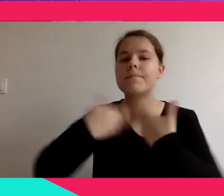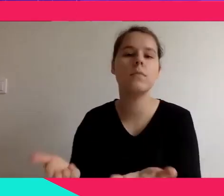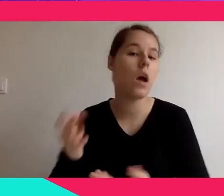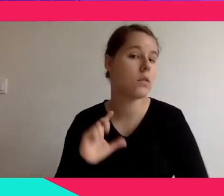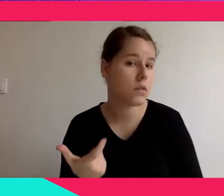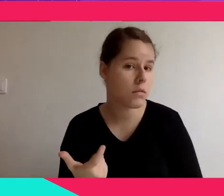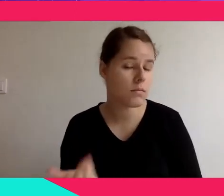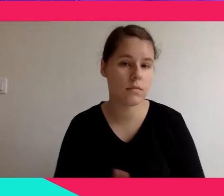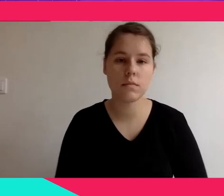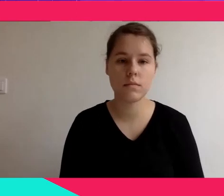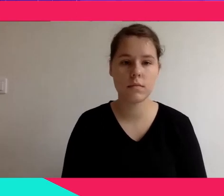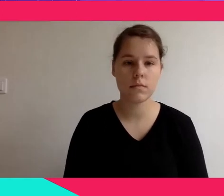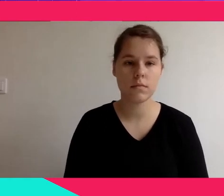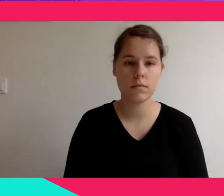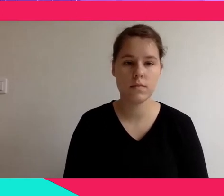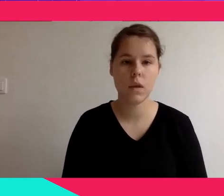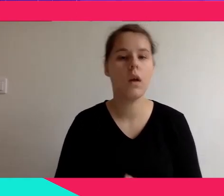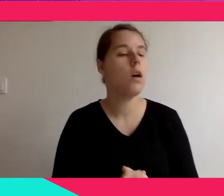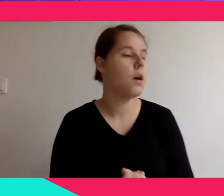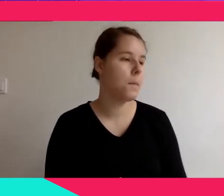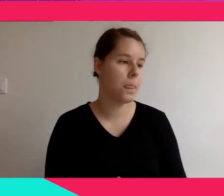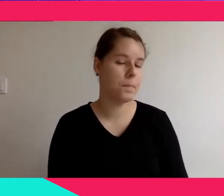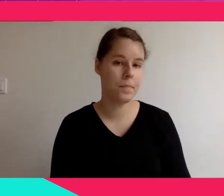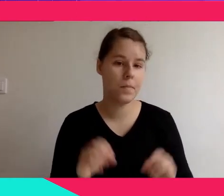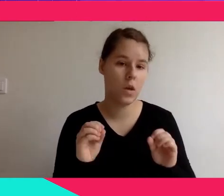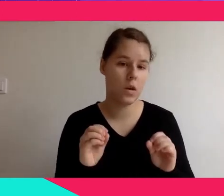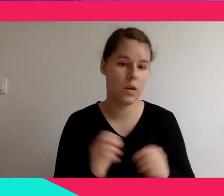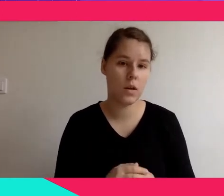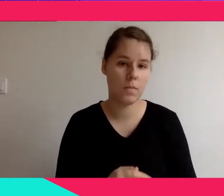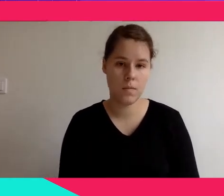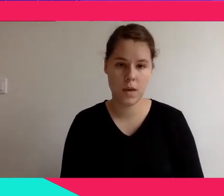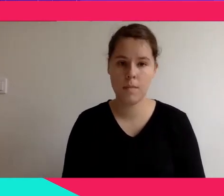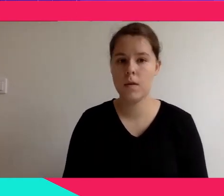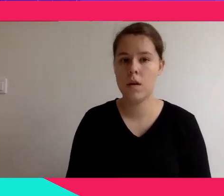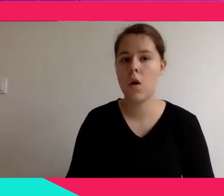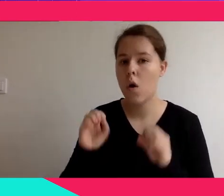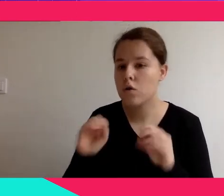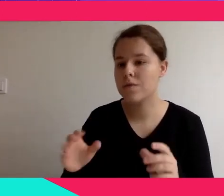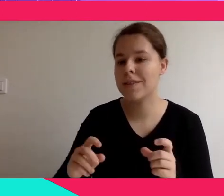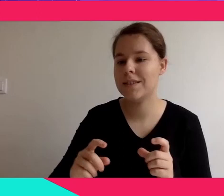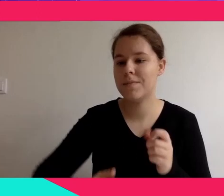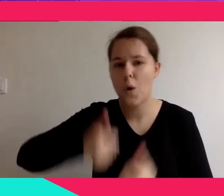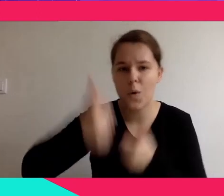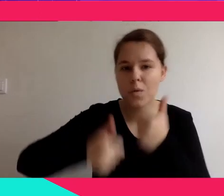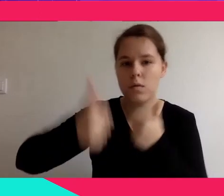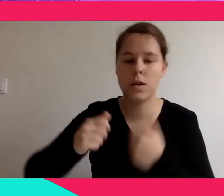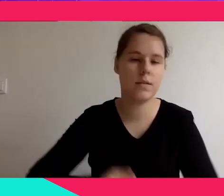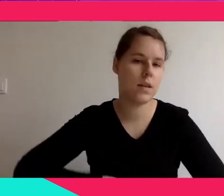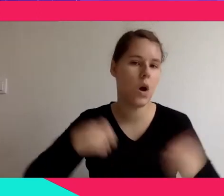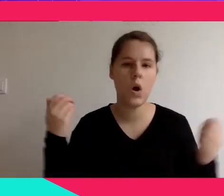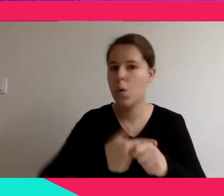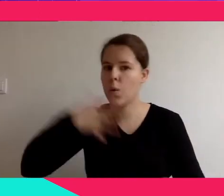of course that's heavy competition with the likes of Netflix and YouTube,